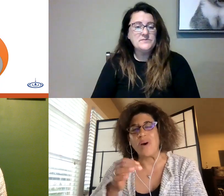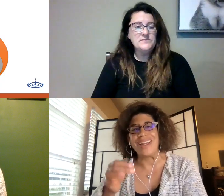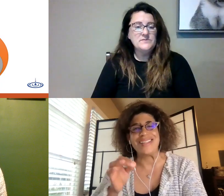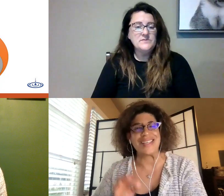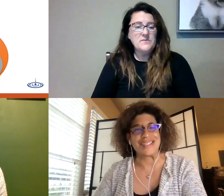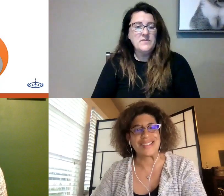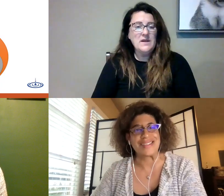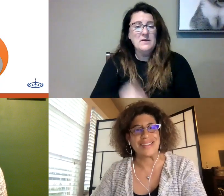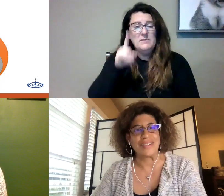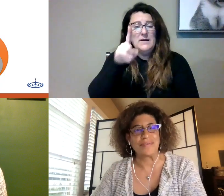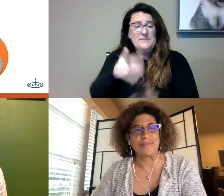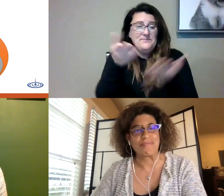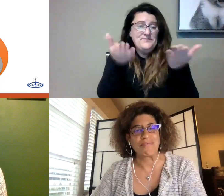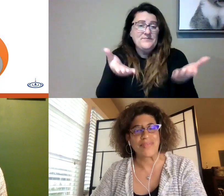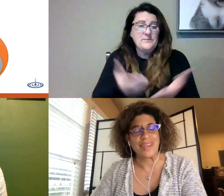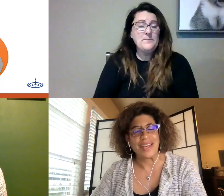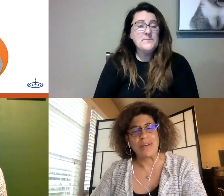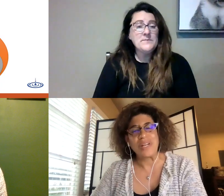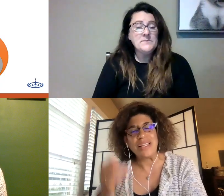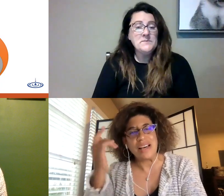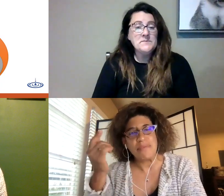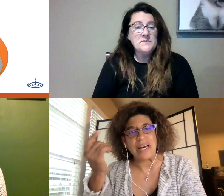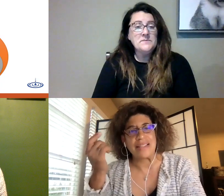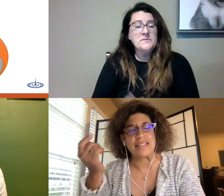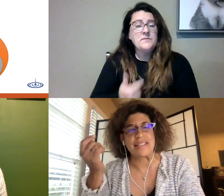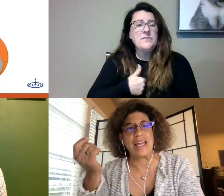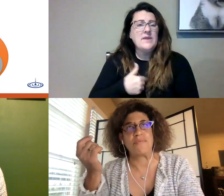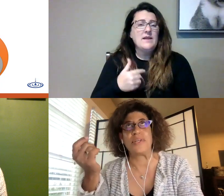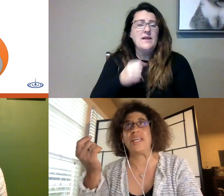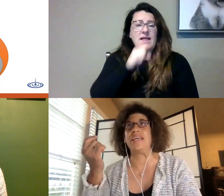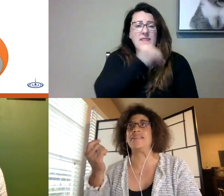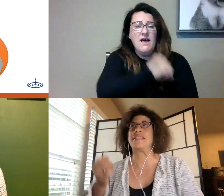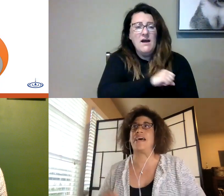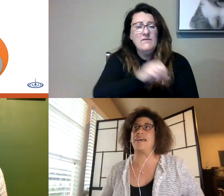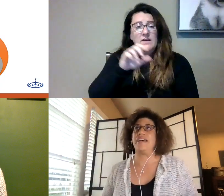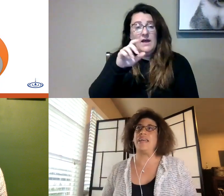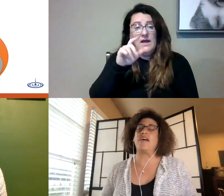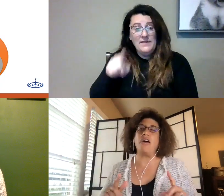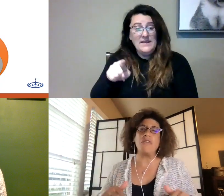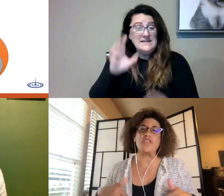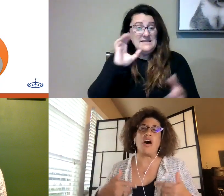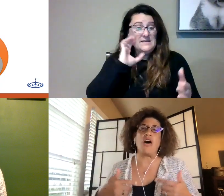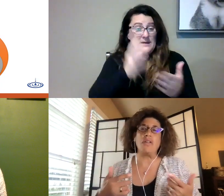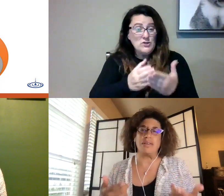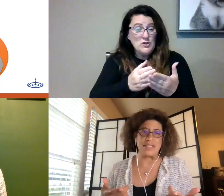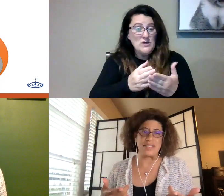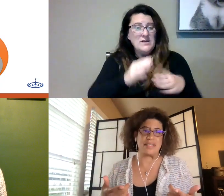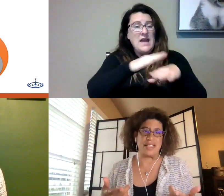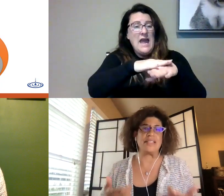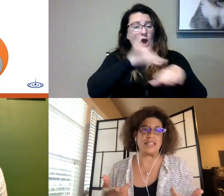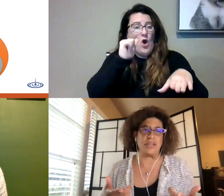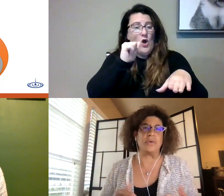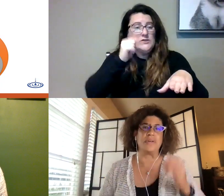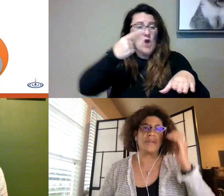by what exists. And what I love about this slide, Preeti, is that it calls all of